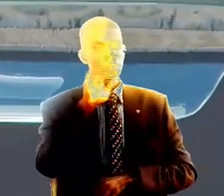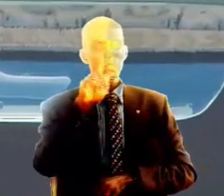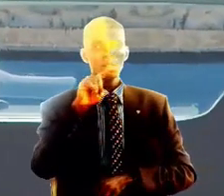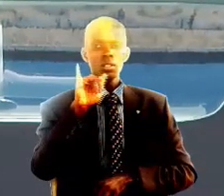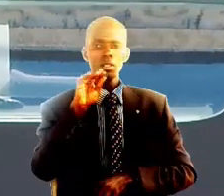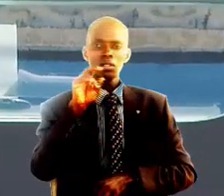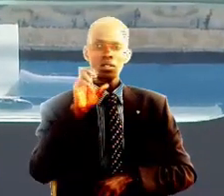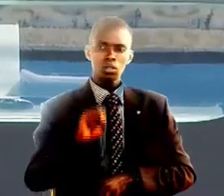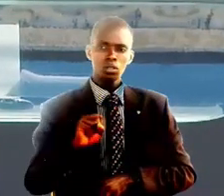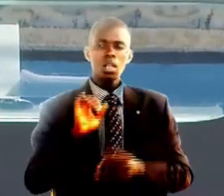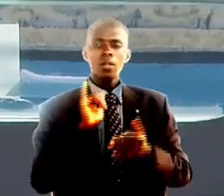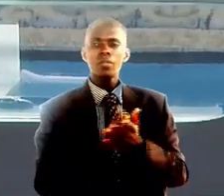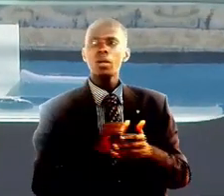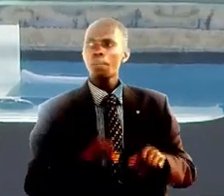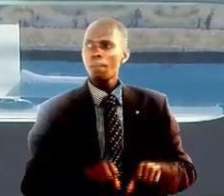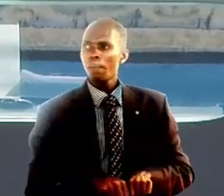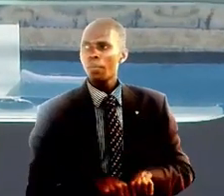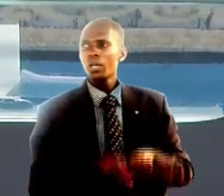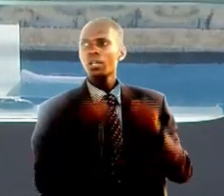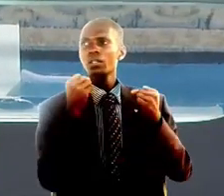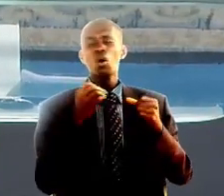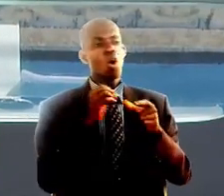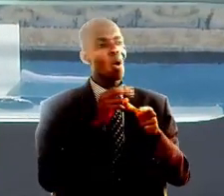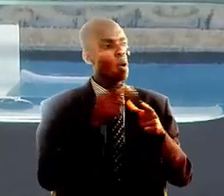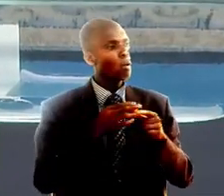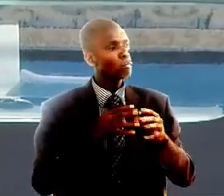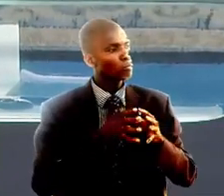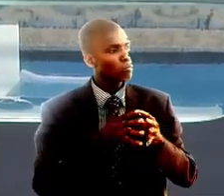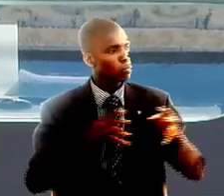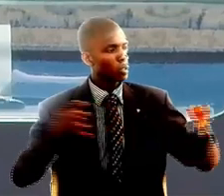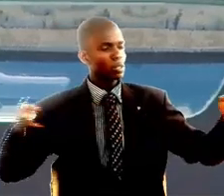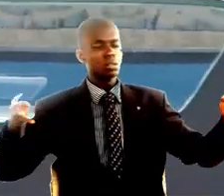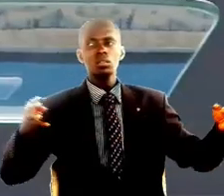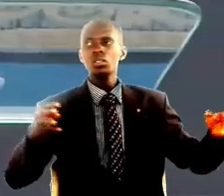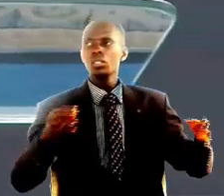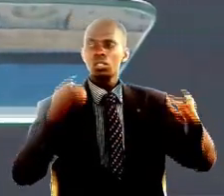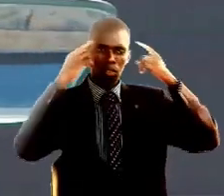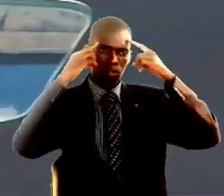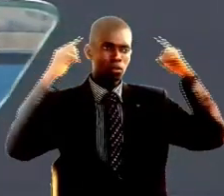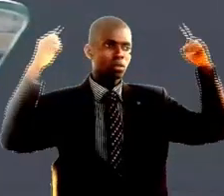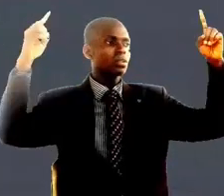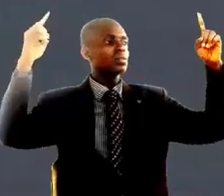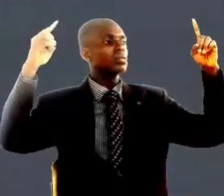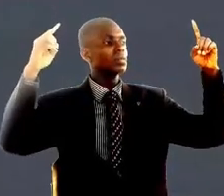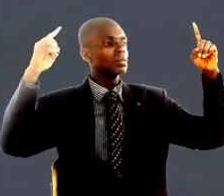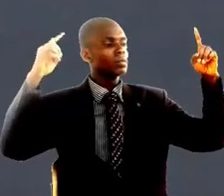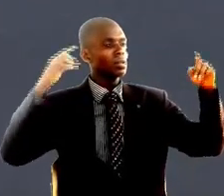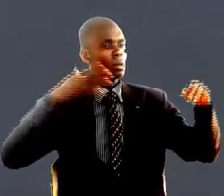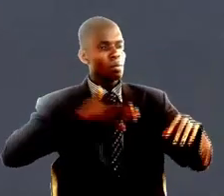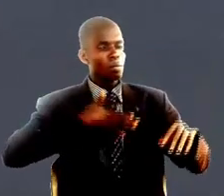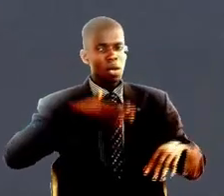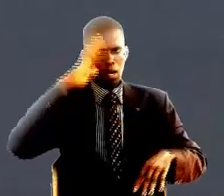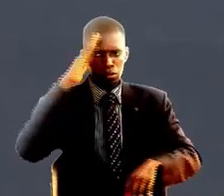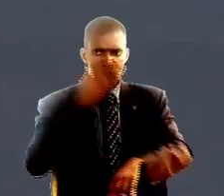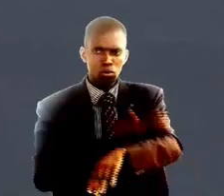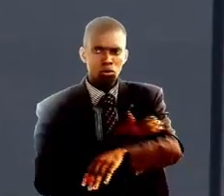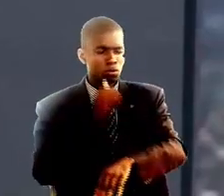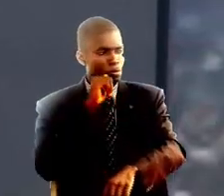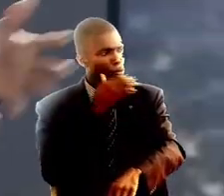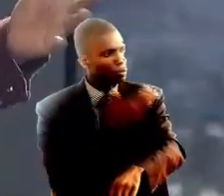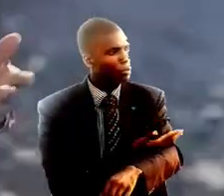break or broaden achievements. Brothers and sisters, sons and daughters,